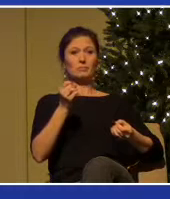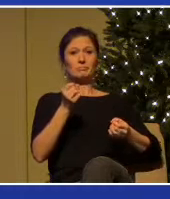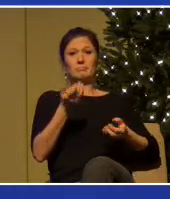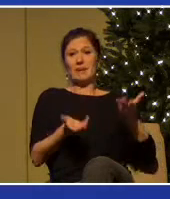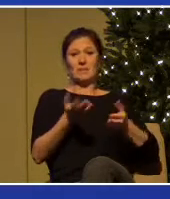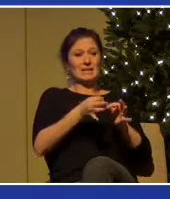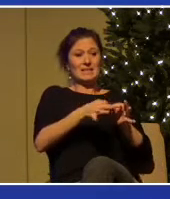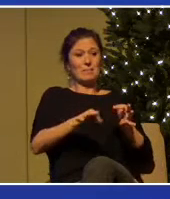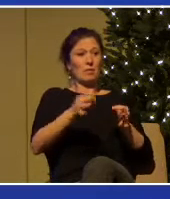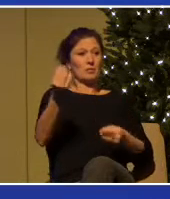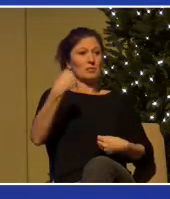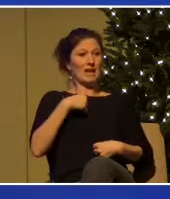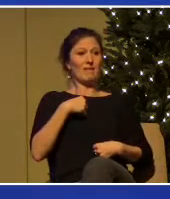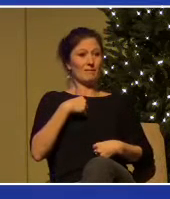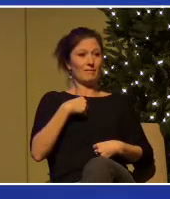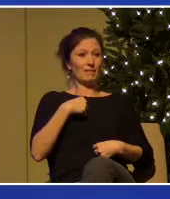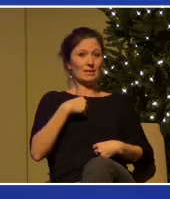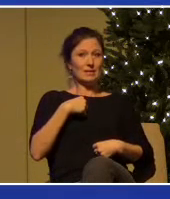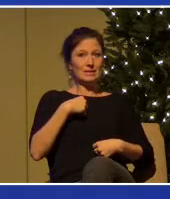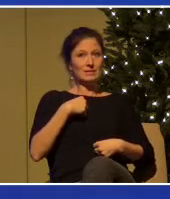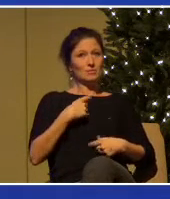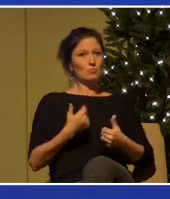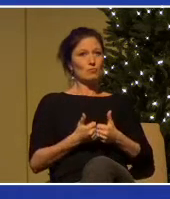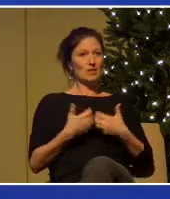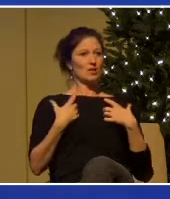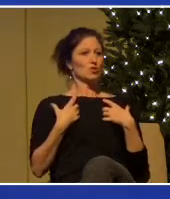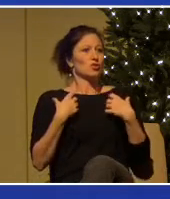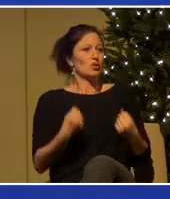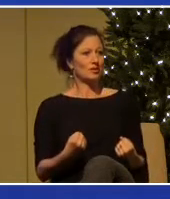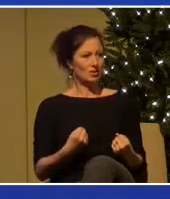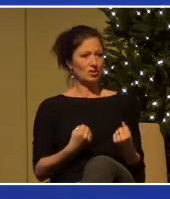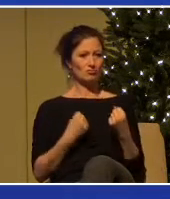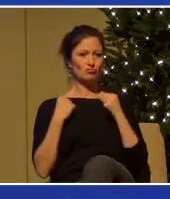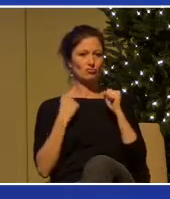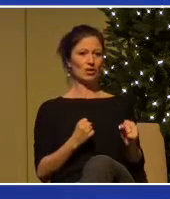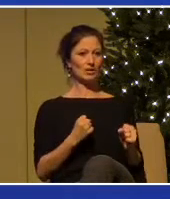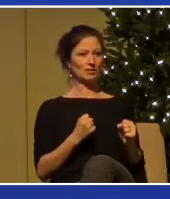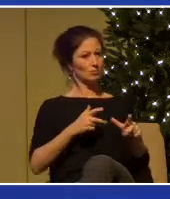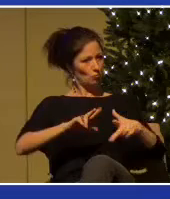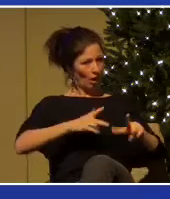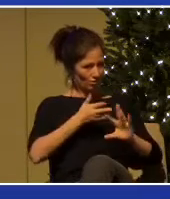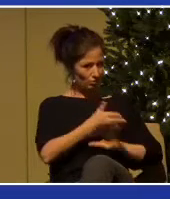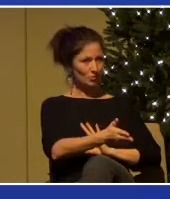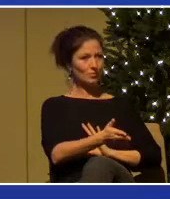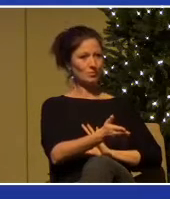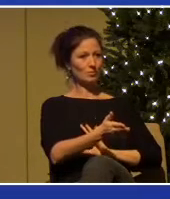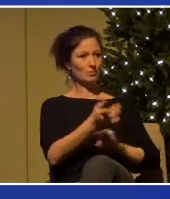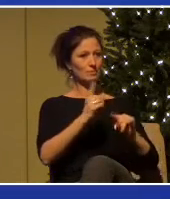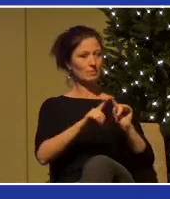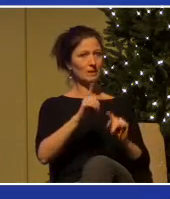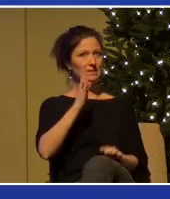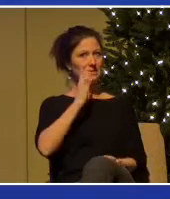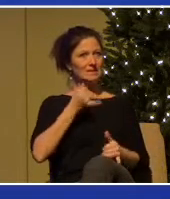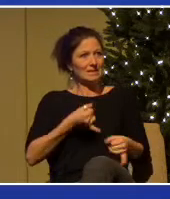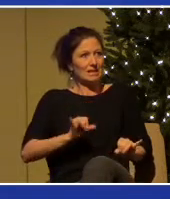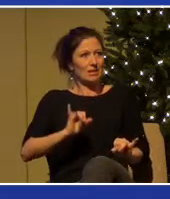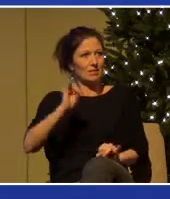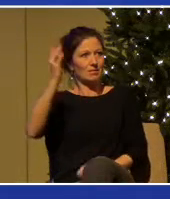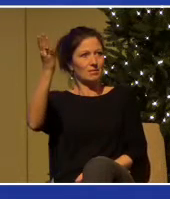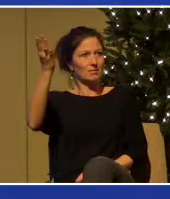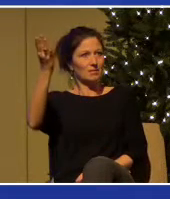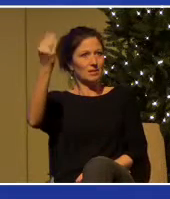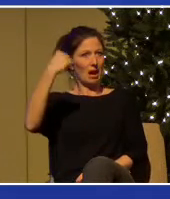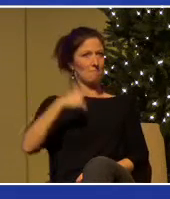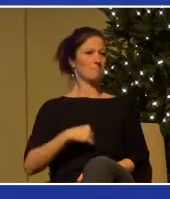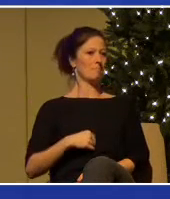to just walk through it, the courage and the strength. But he comes. And he